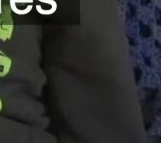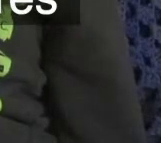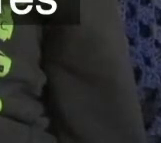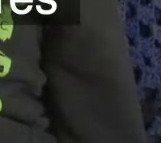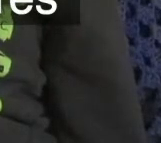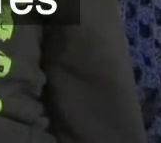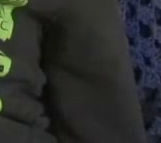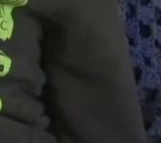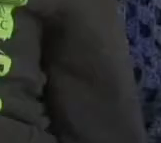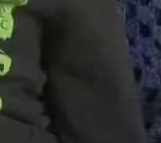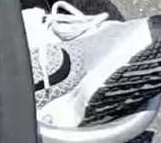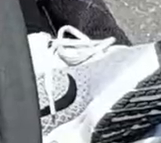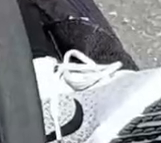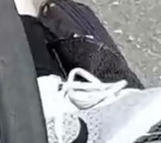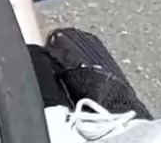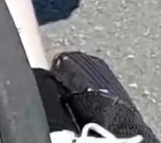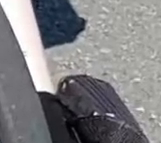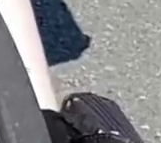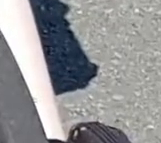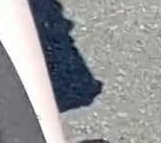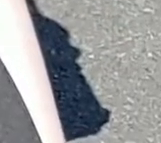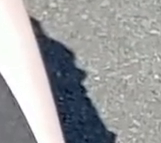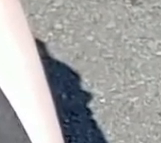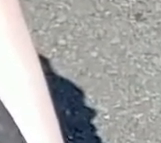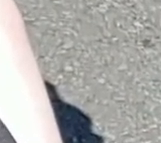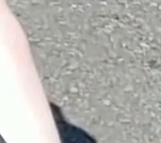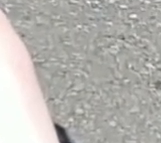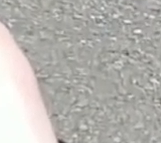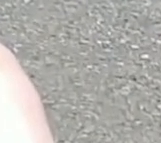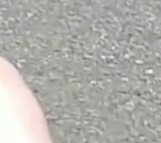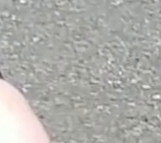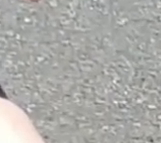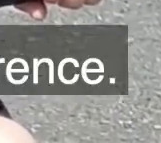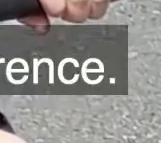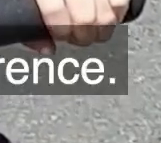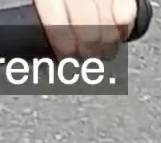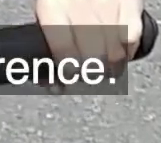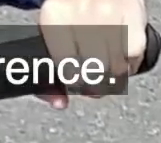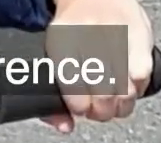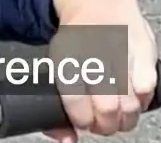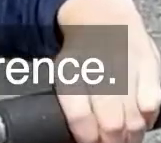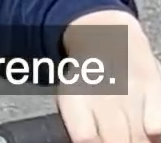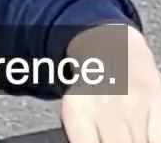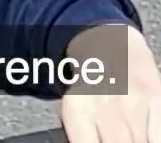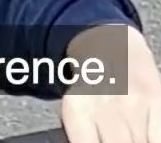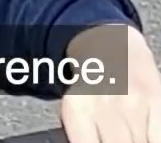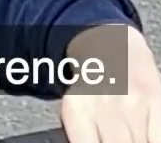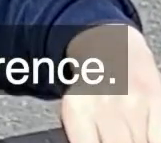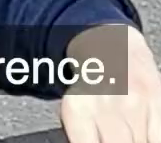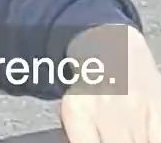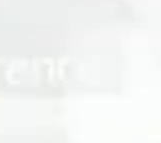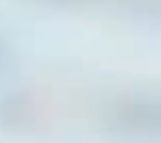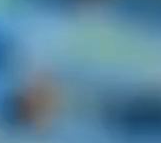the structures are in place. All you have to do is tweak it. Small changes can make the